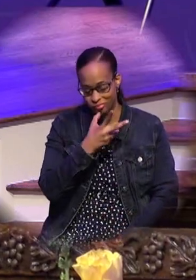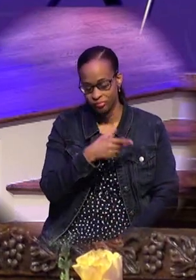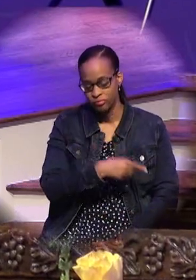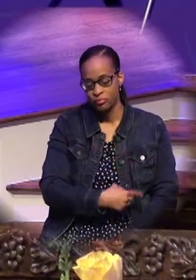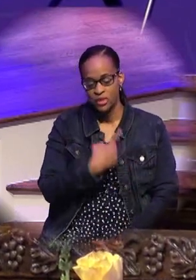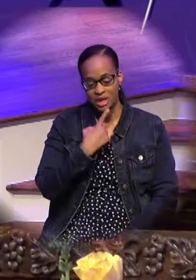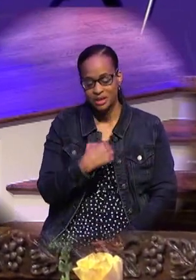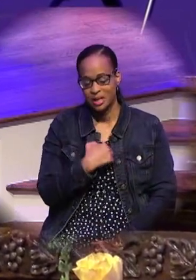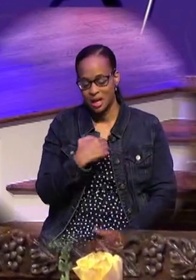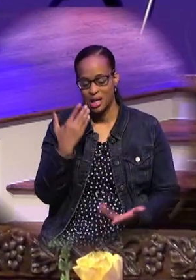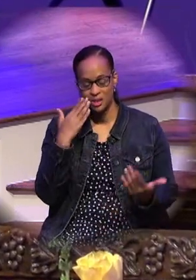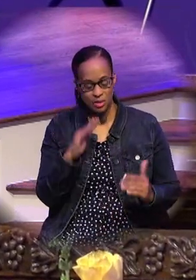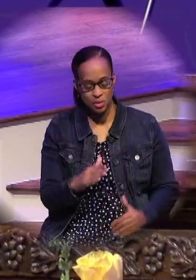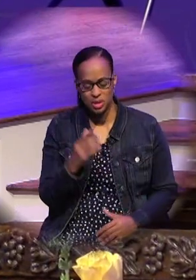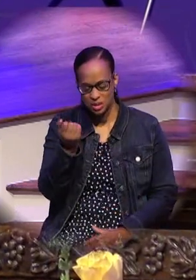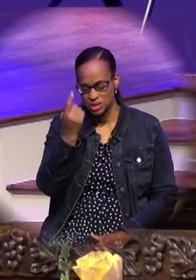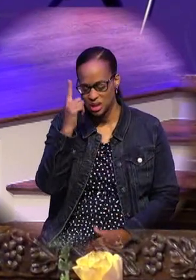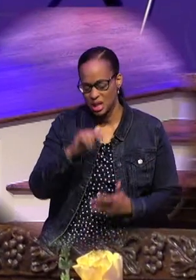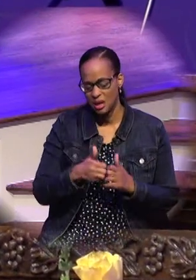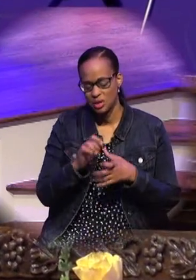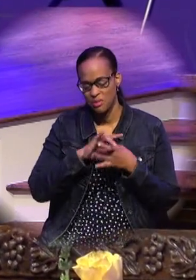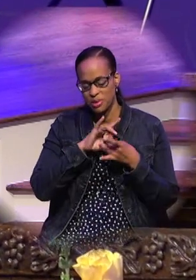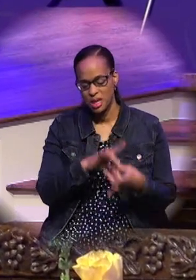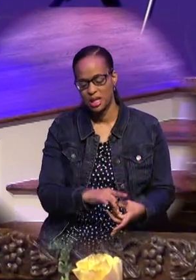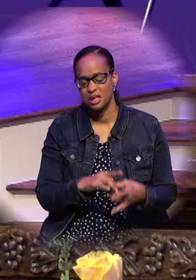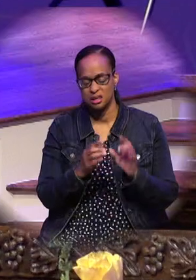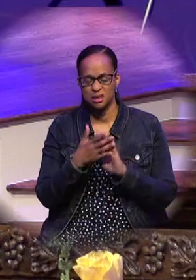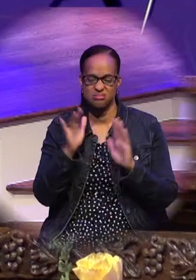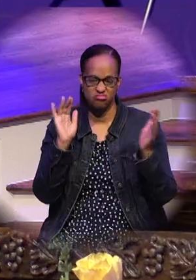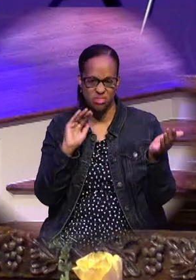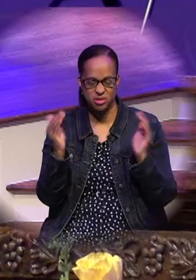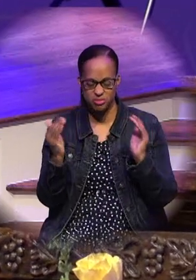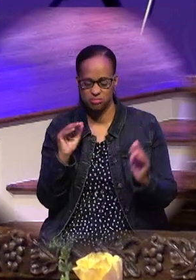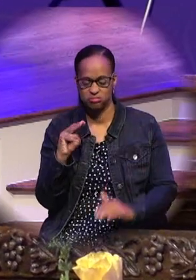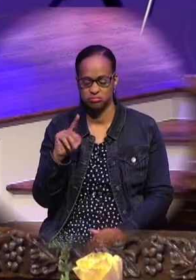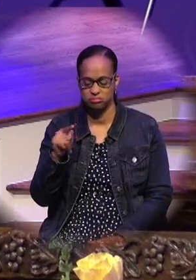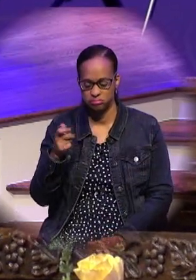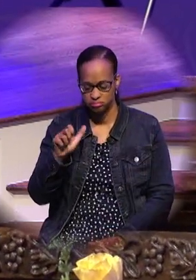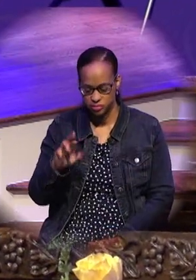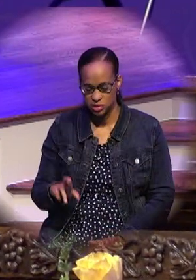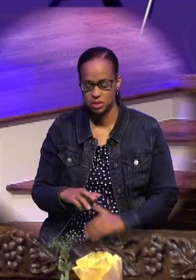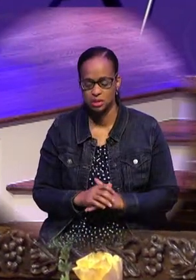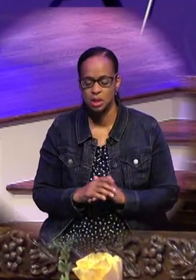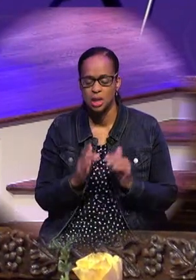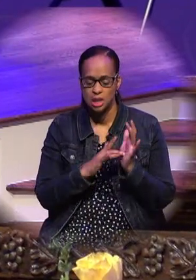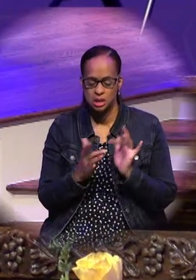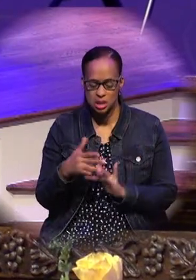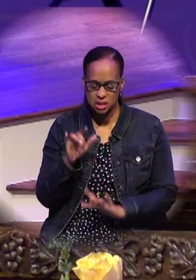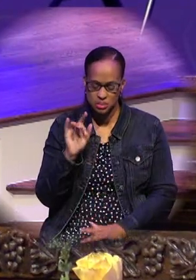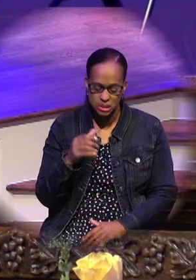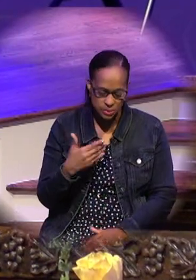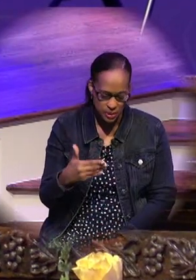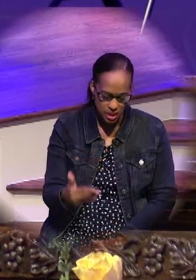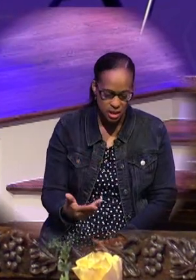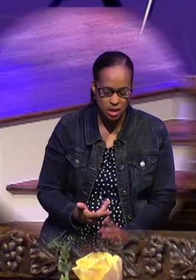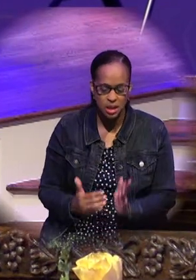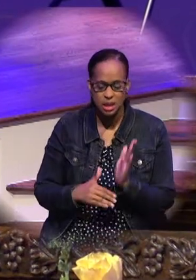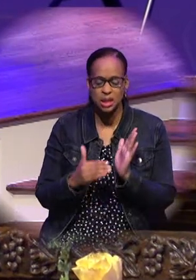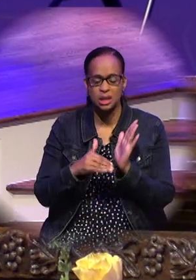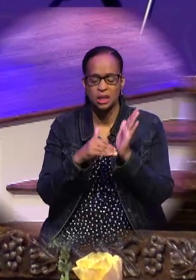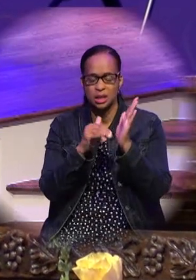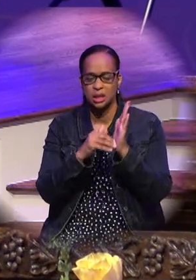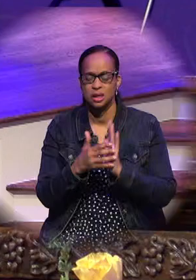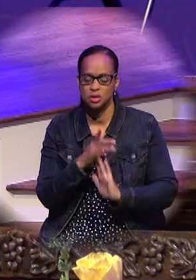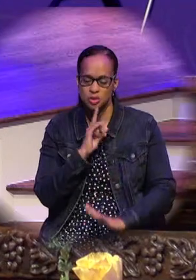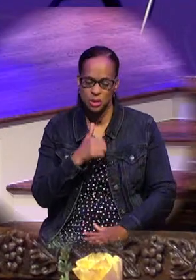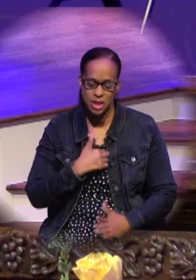saying, I don't get how you're applying this metaphor. Jesus presses once more, amen, amen. Truly,